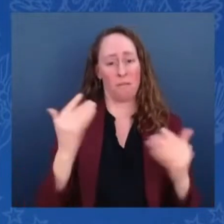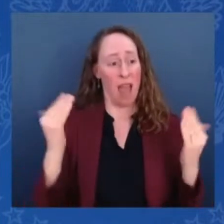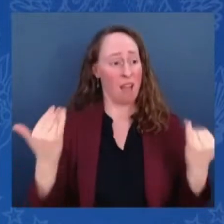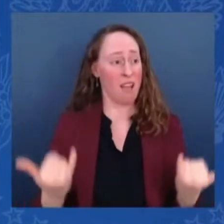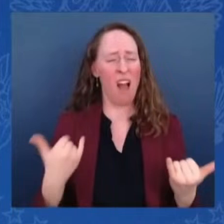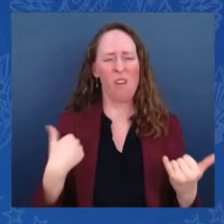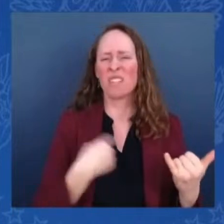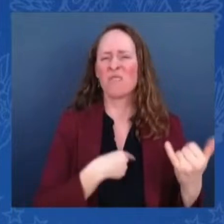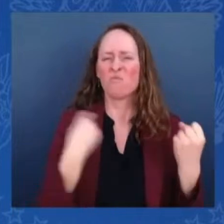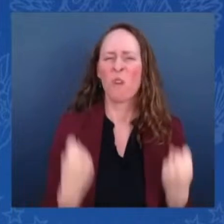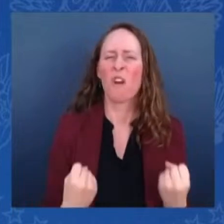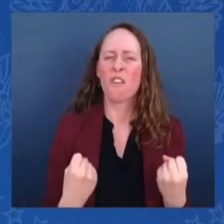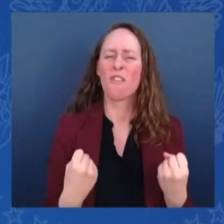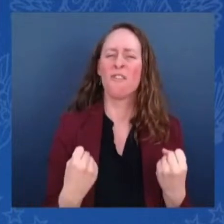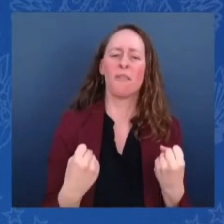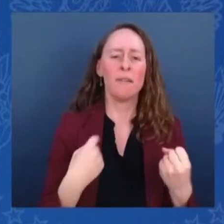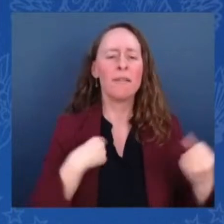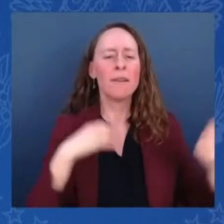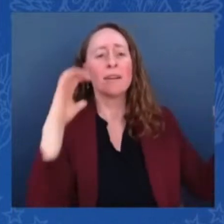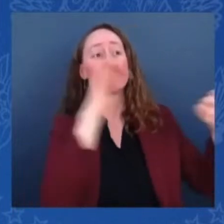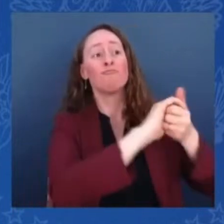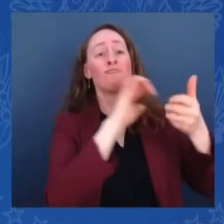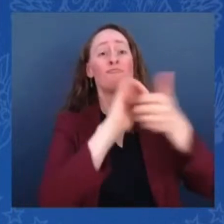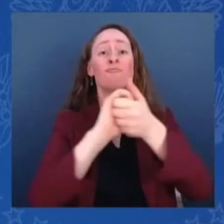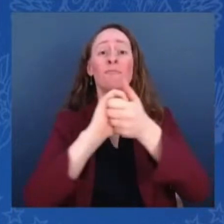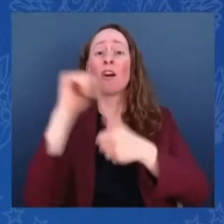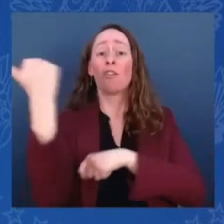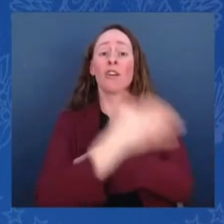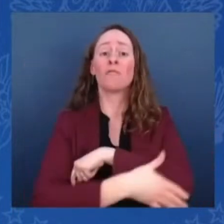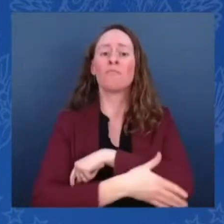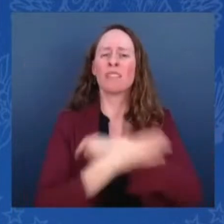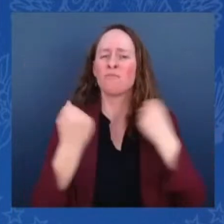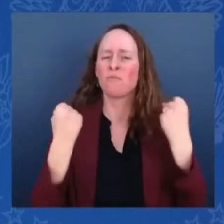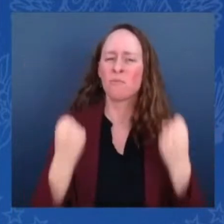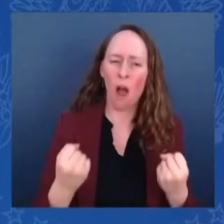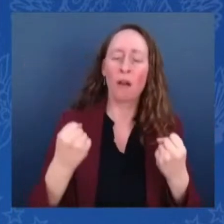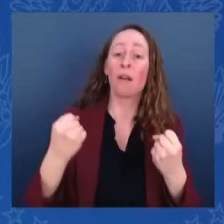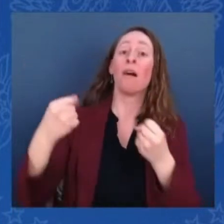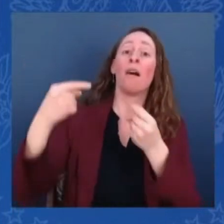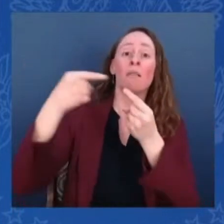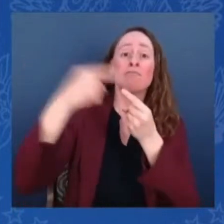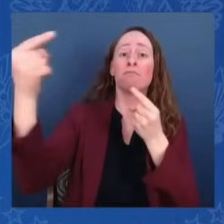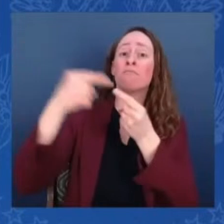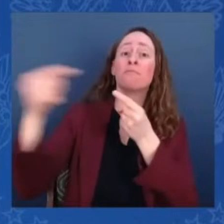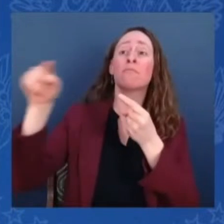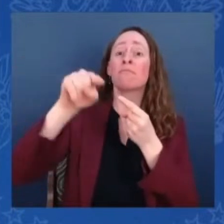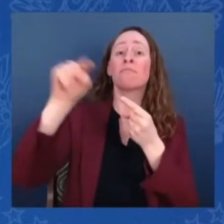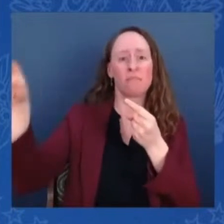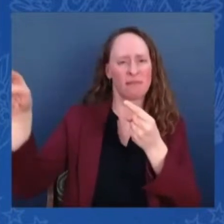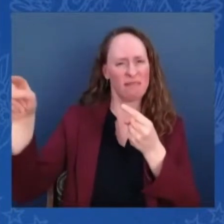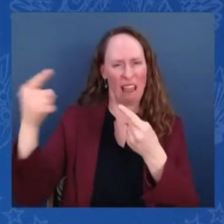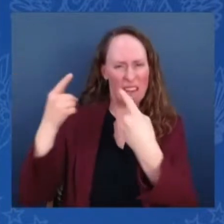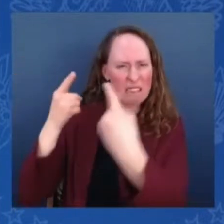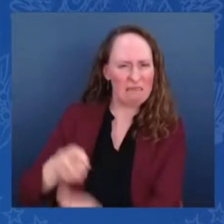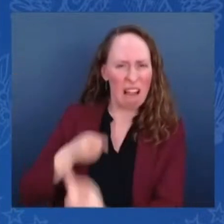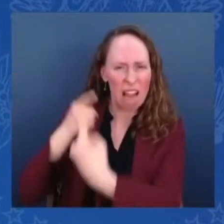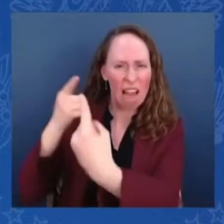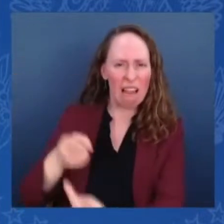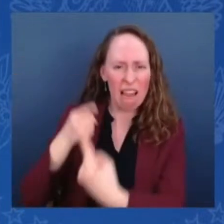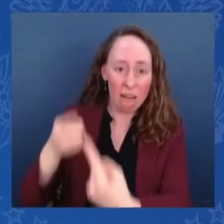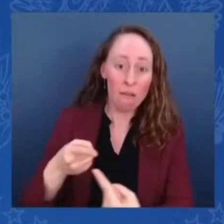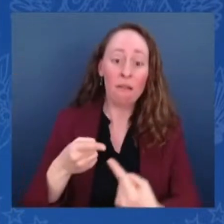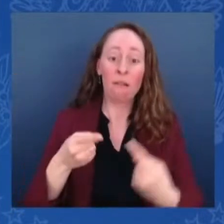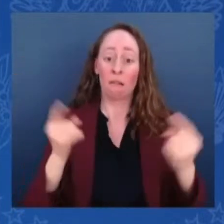stronger. Our adversaries and competitors are weaker. We have not gone to war to make these things happen. During